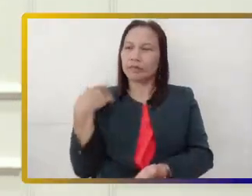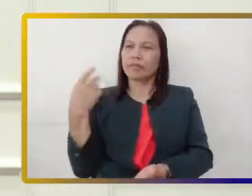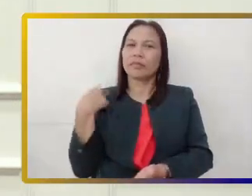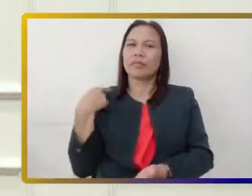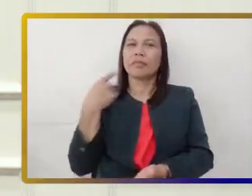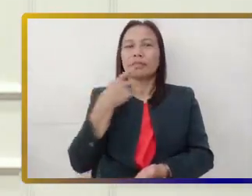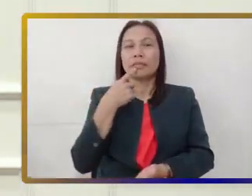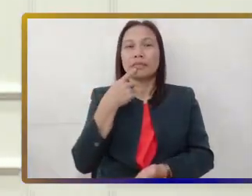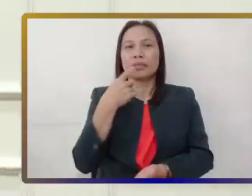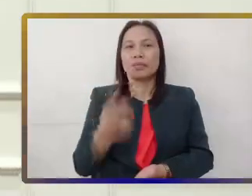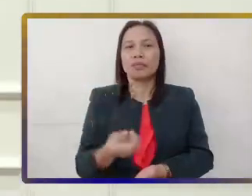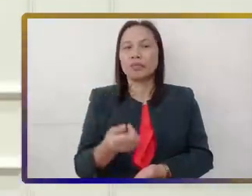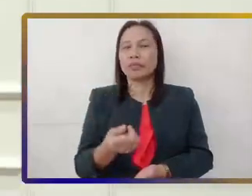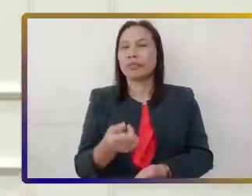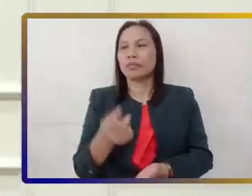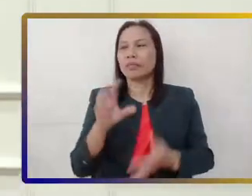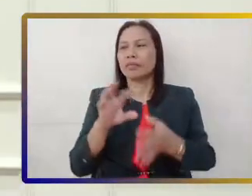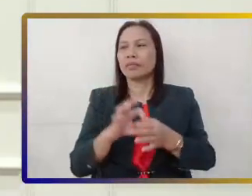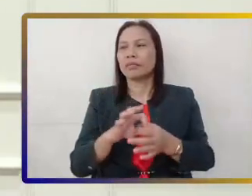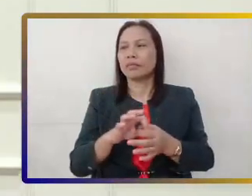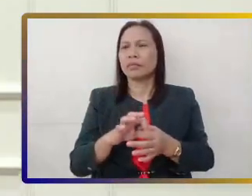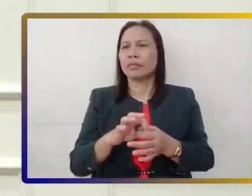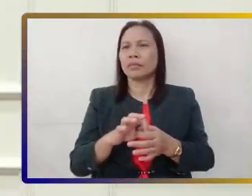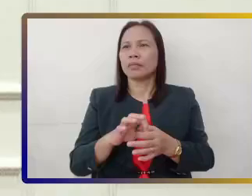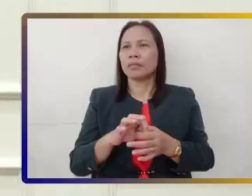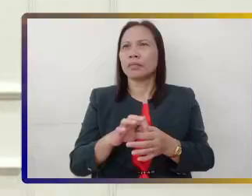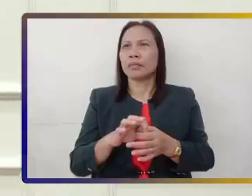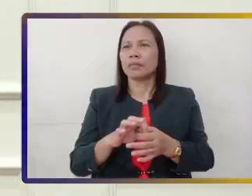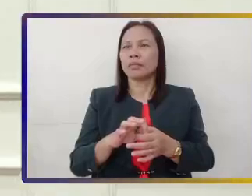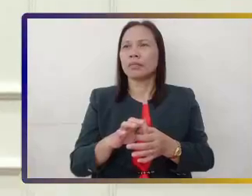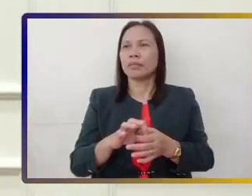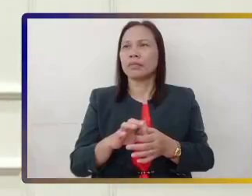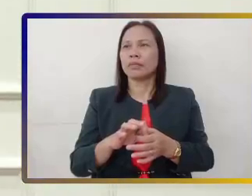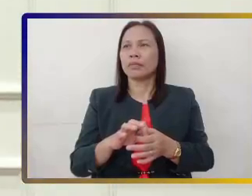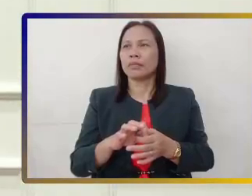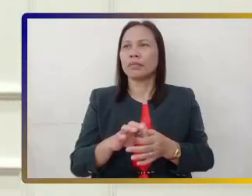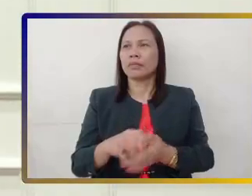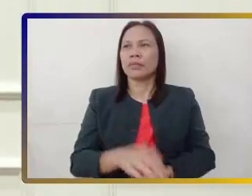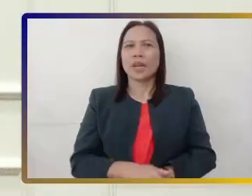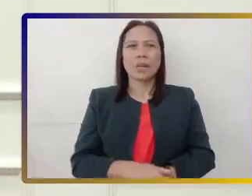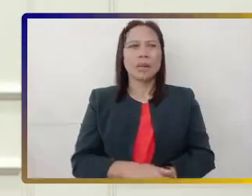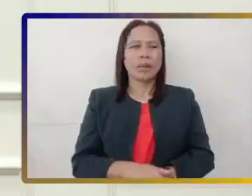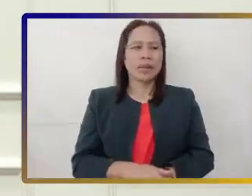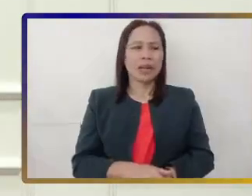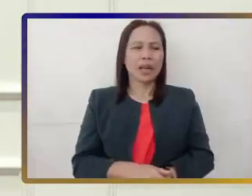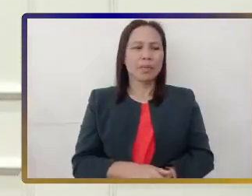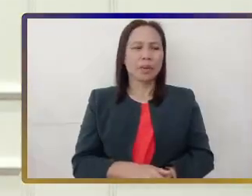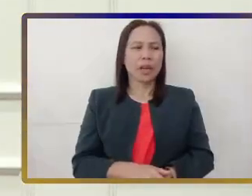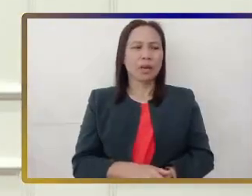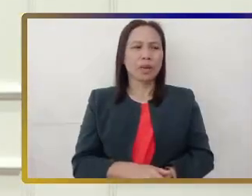and of beware When it comes to the traditions of